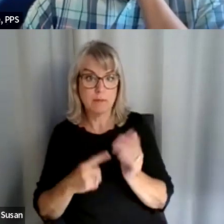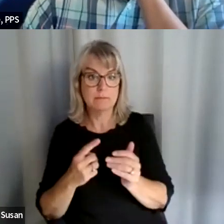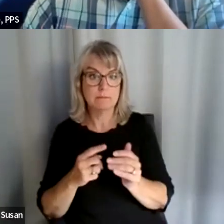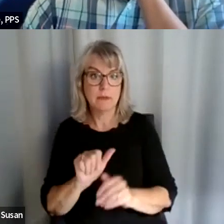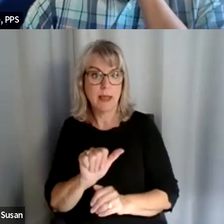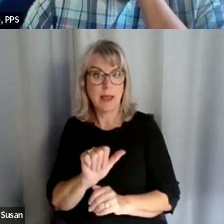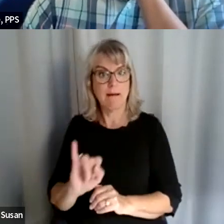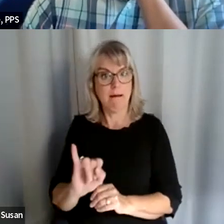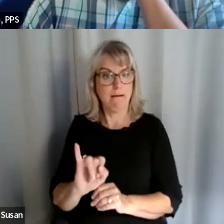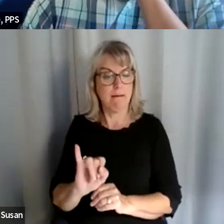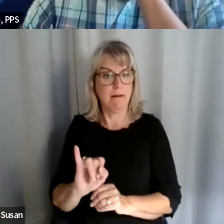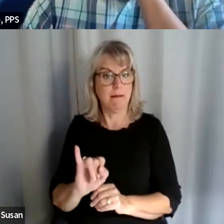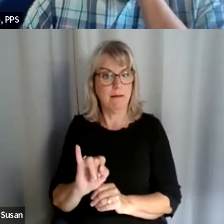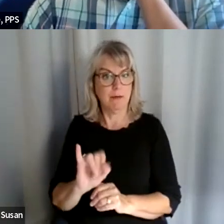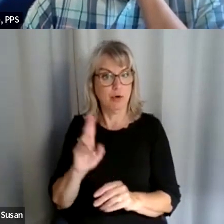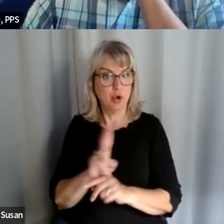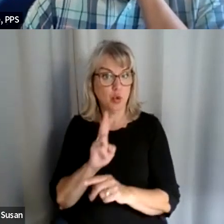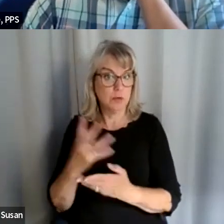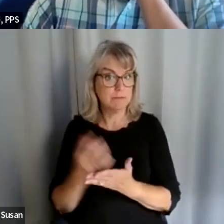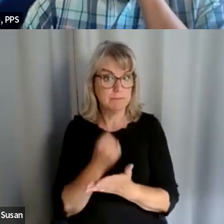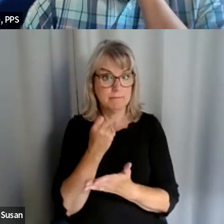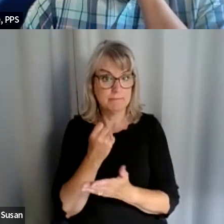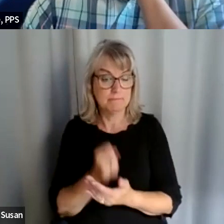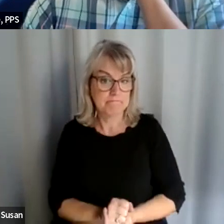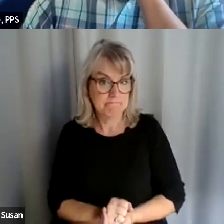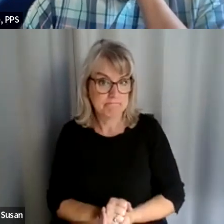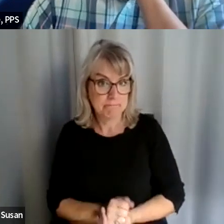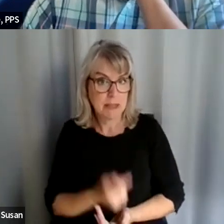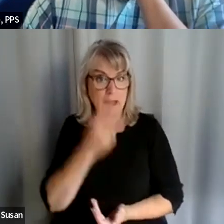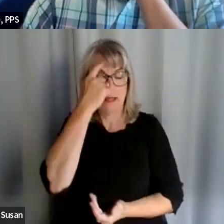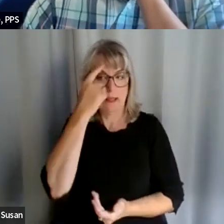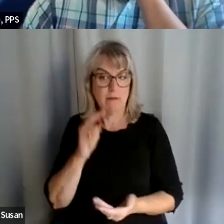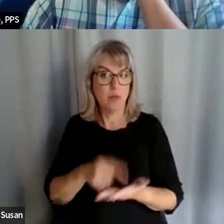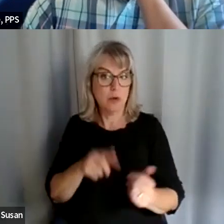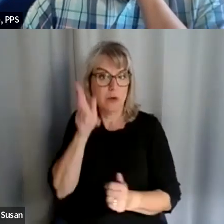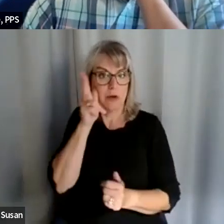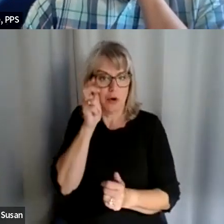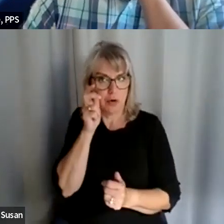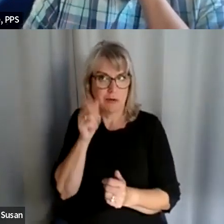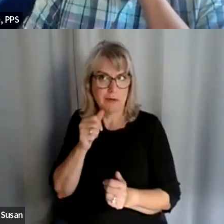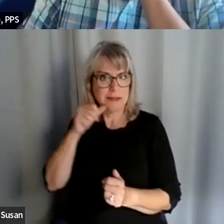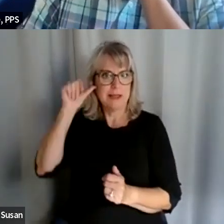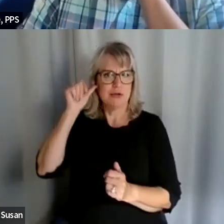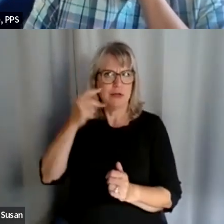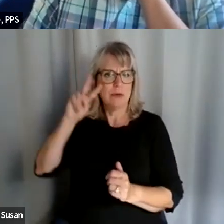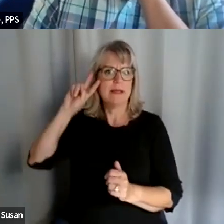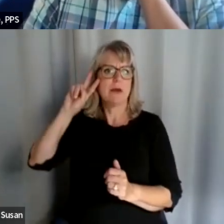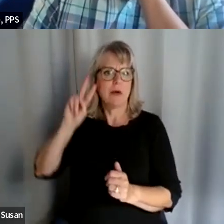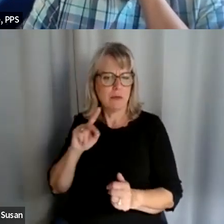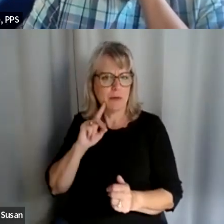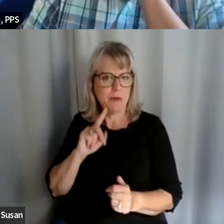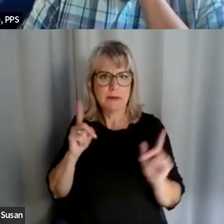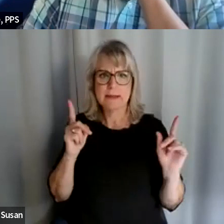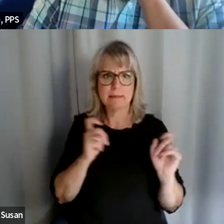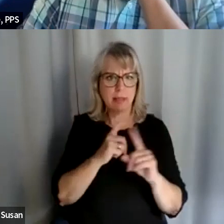artificial intelligence might be used. I think that based on what we heard day before yesterday, There are a lot of